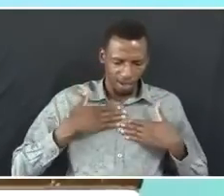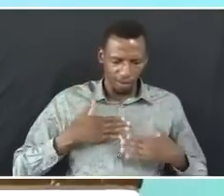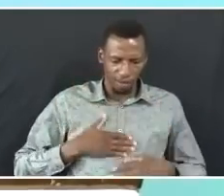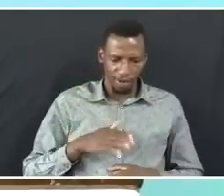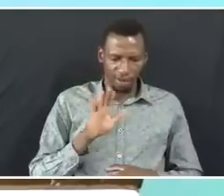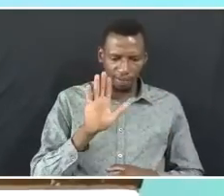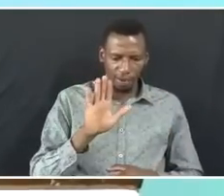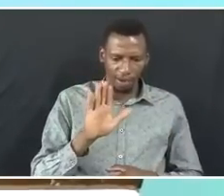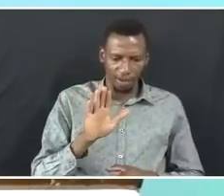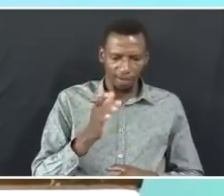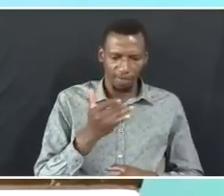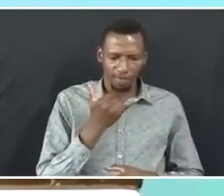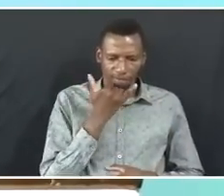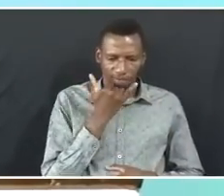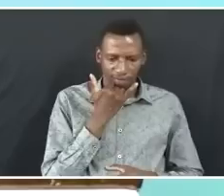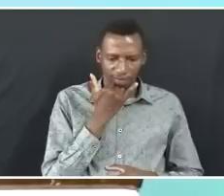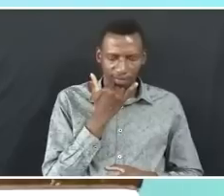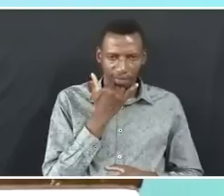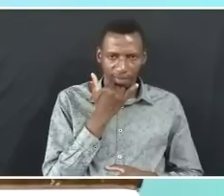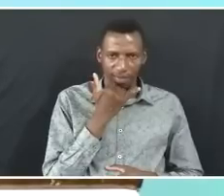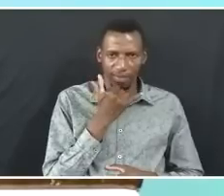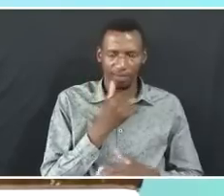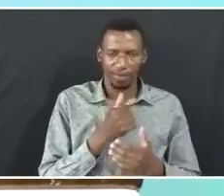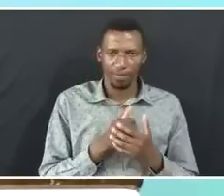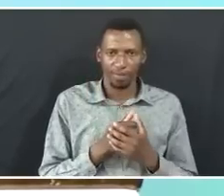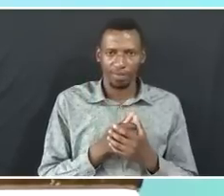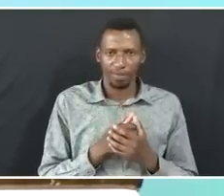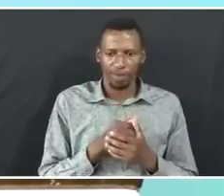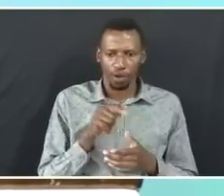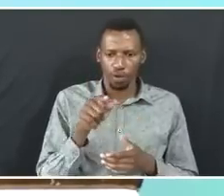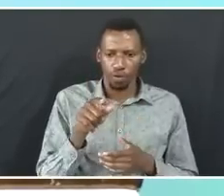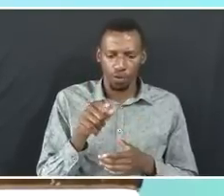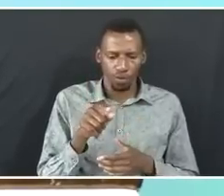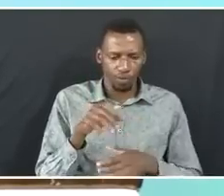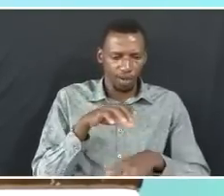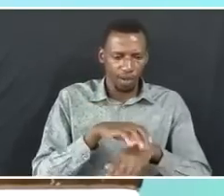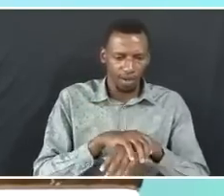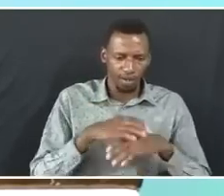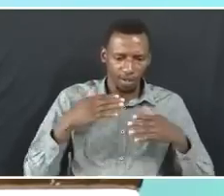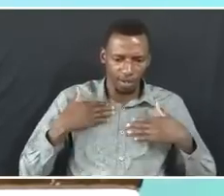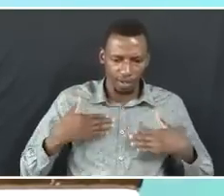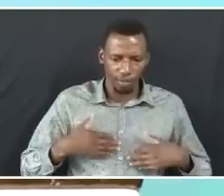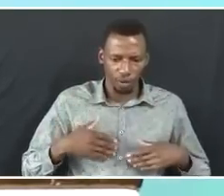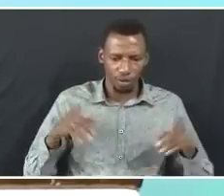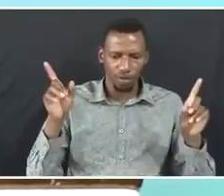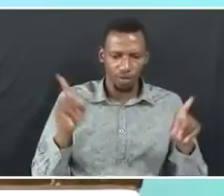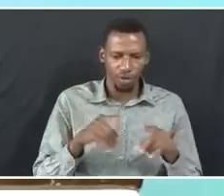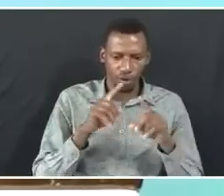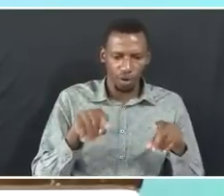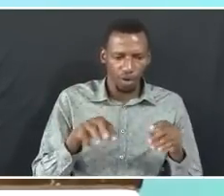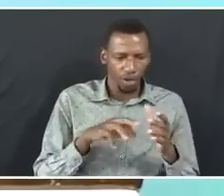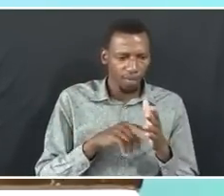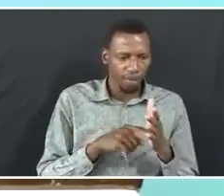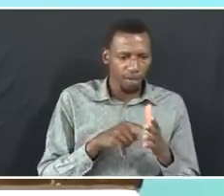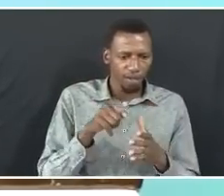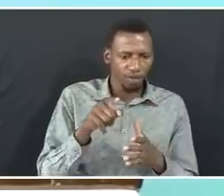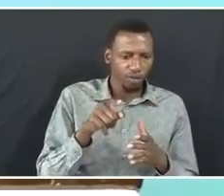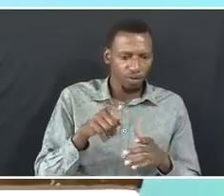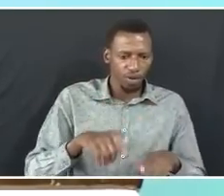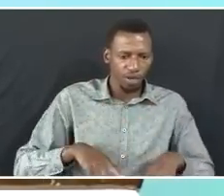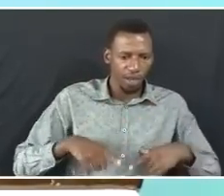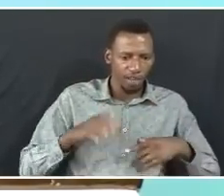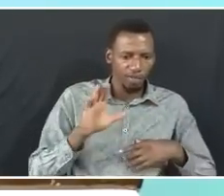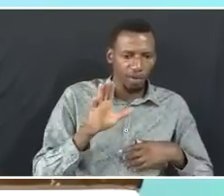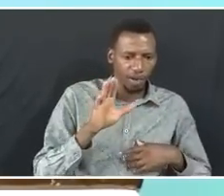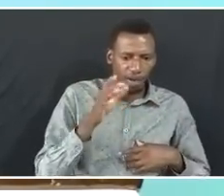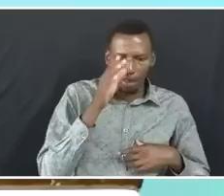must convince yourself. You're locked up in the wrong body, and so they have to live a lie that they are the